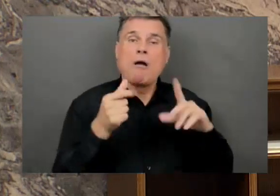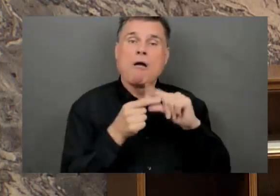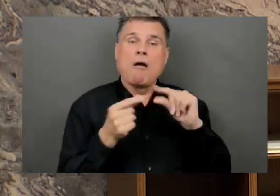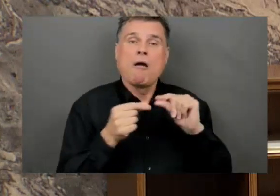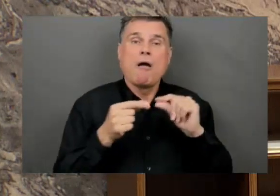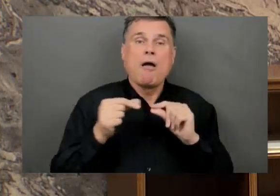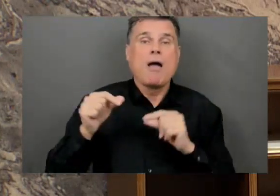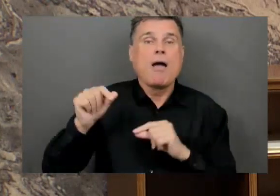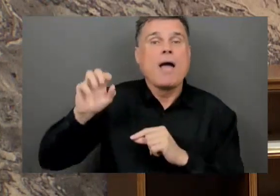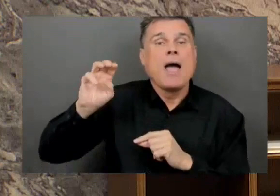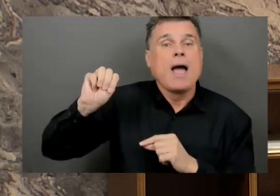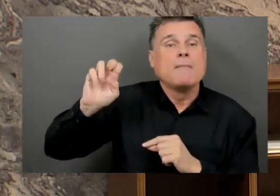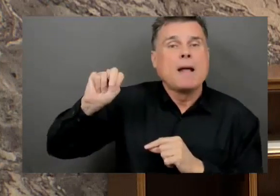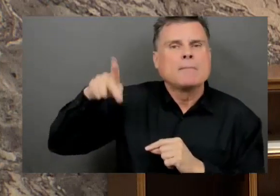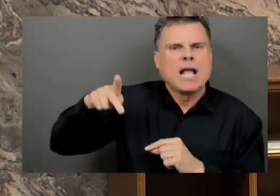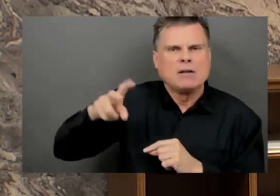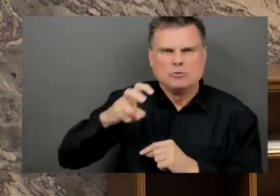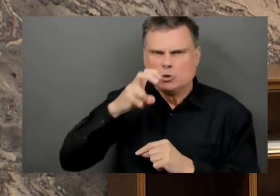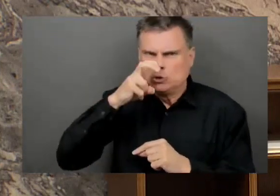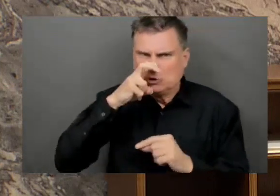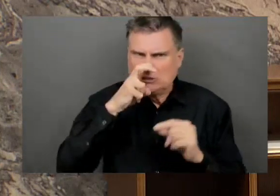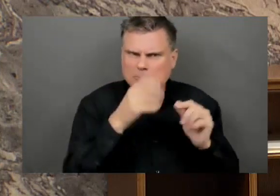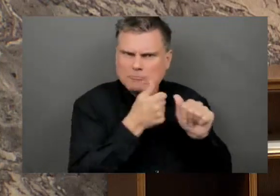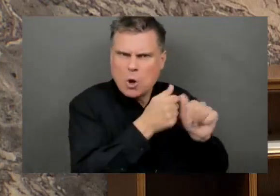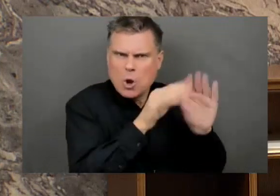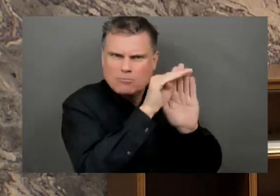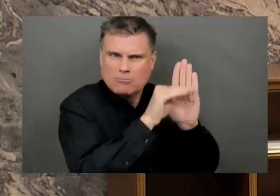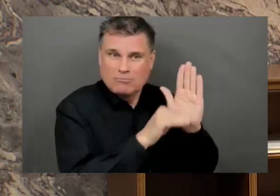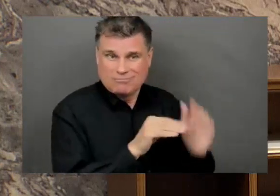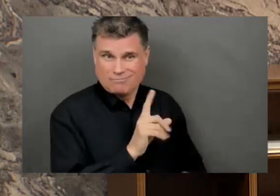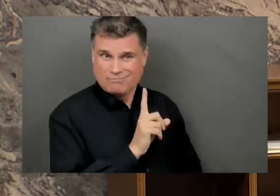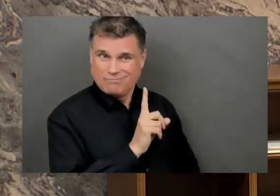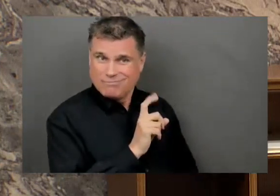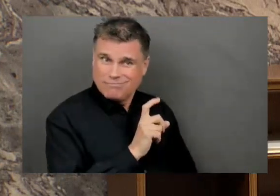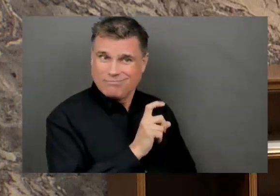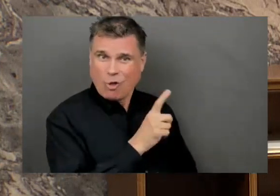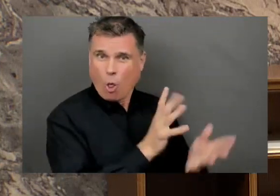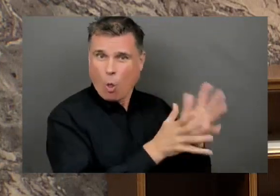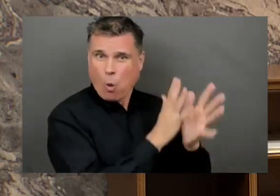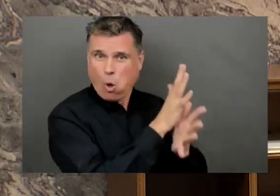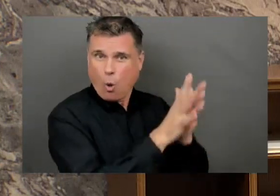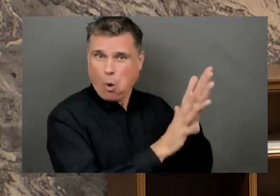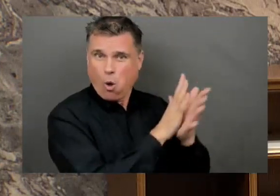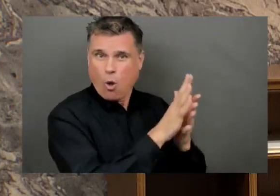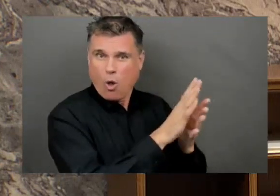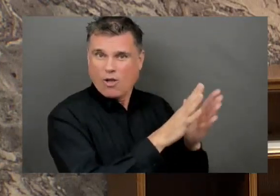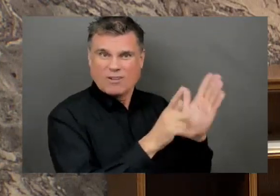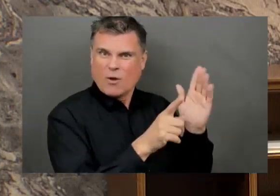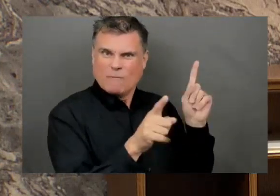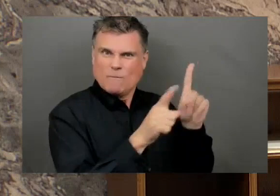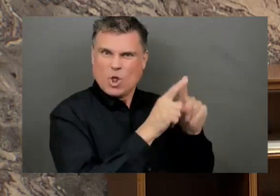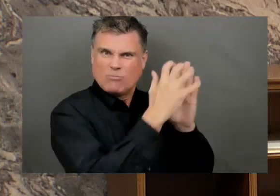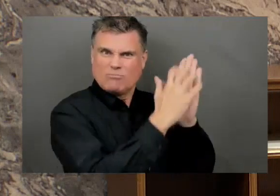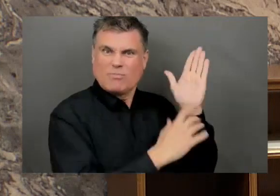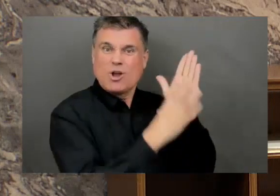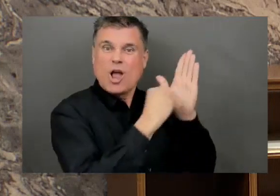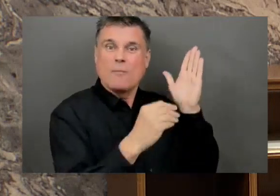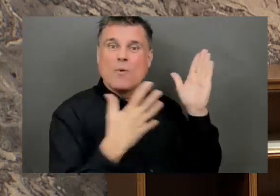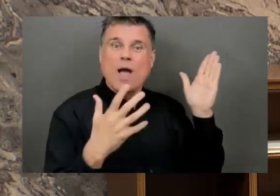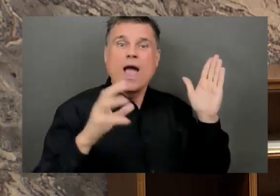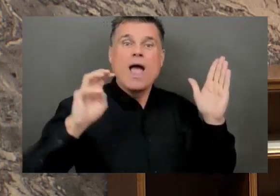this: will he release a full, unredacted copy of the MMP contract here today?